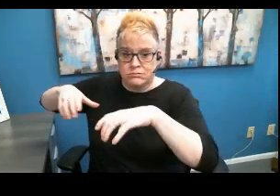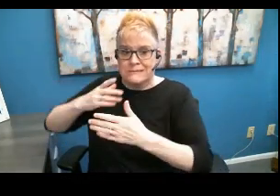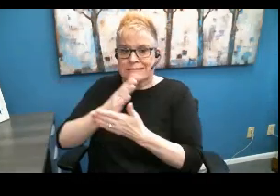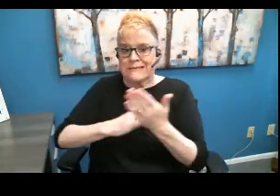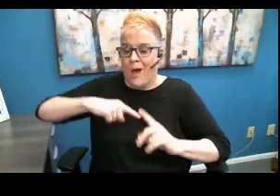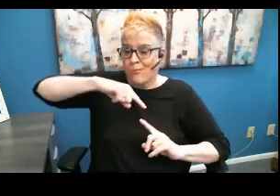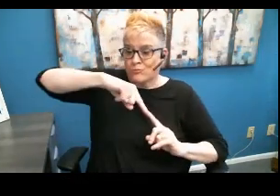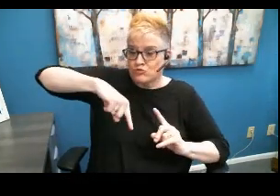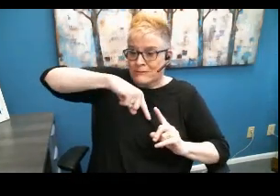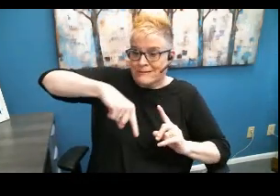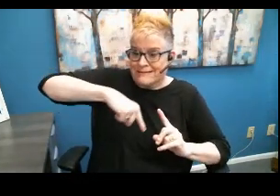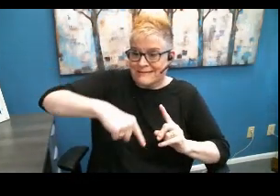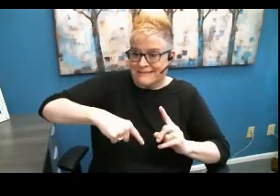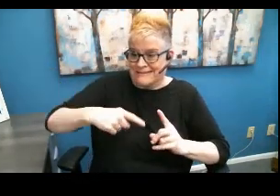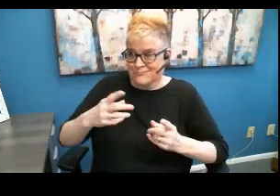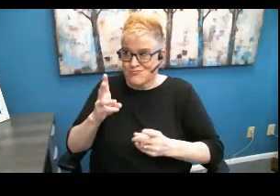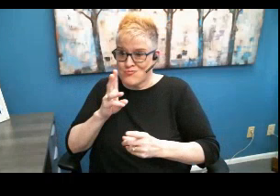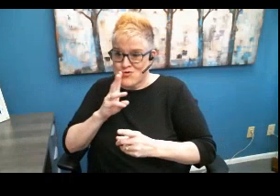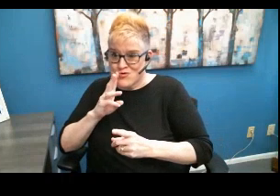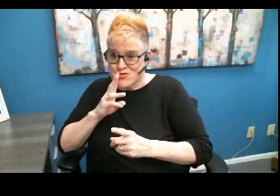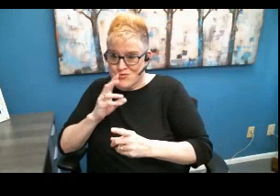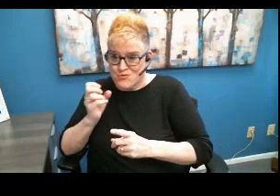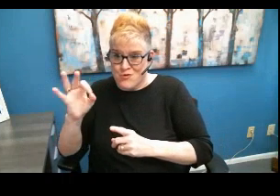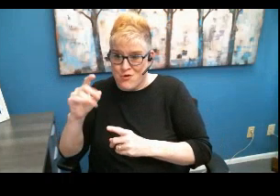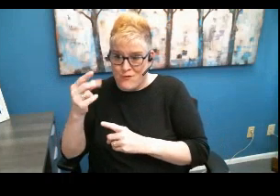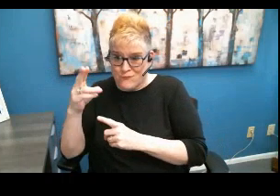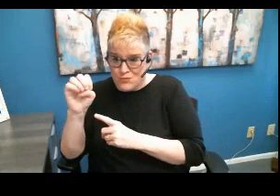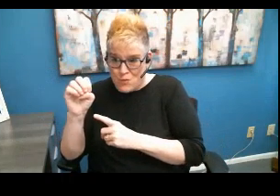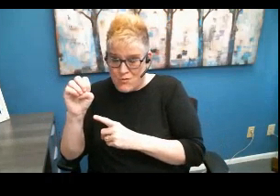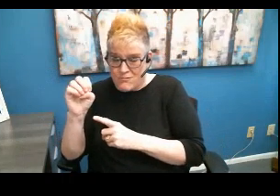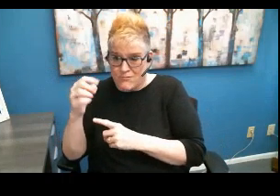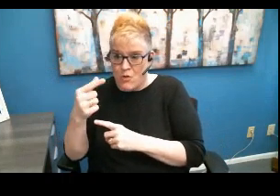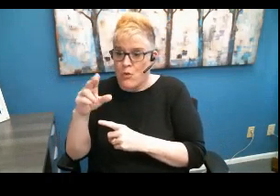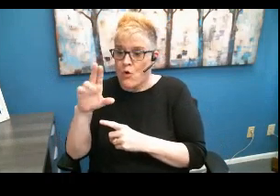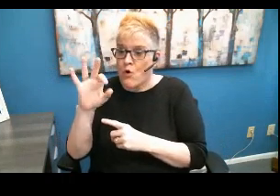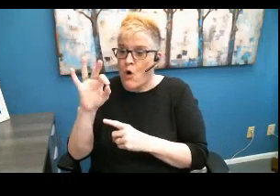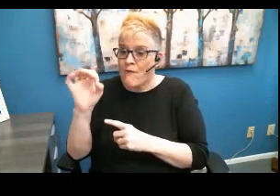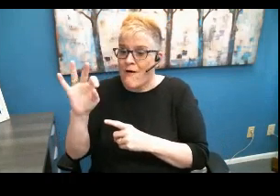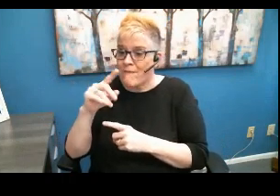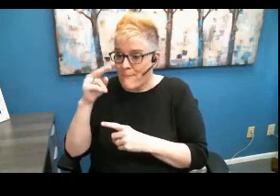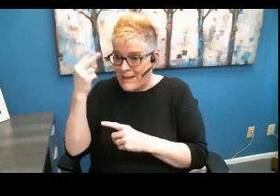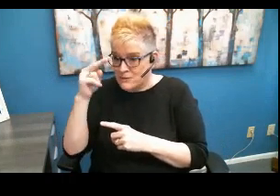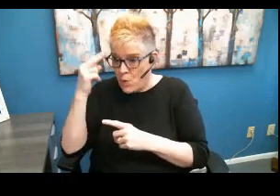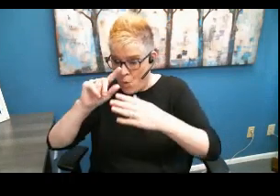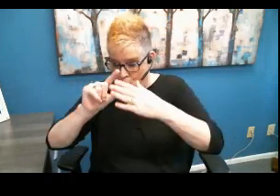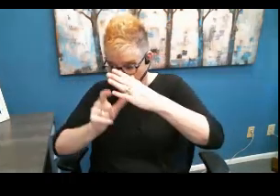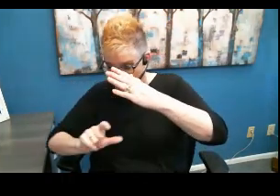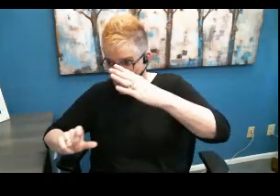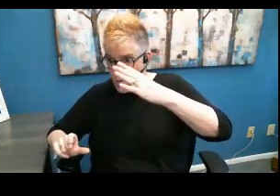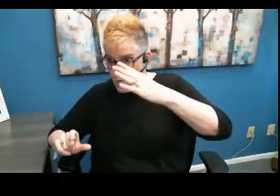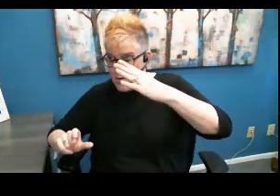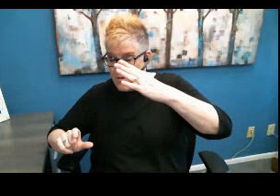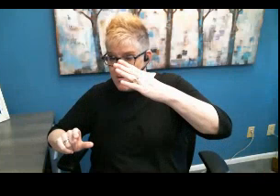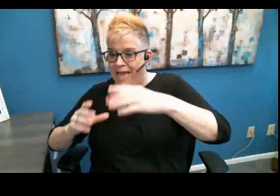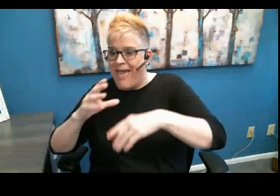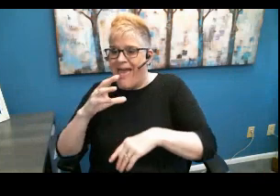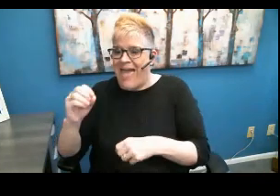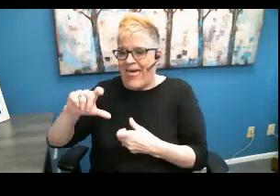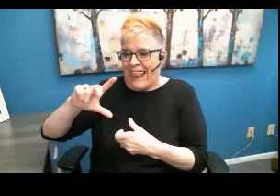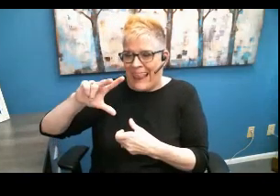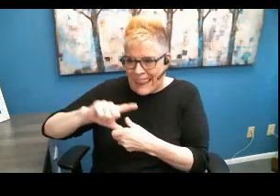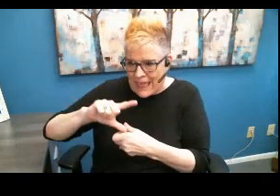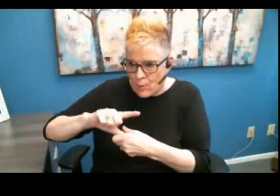gas offshore. A lot of it comes from the Gulf of Mexico region. And then they also can bring in liquefied natural gas.